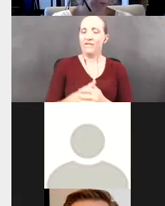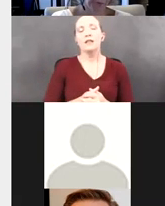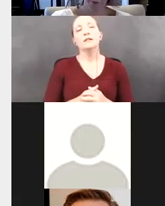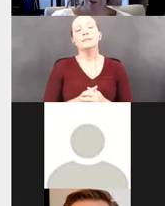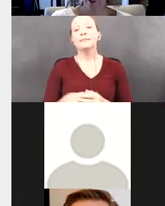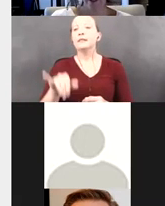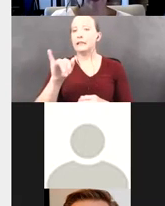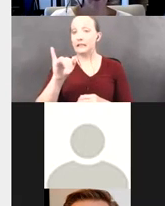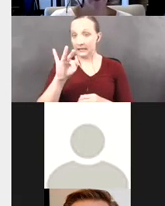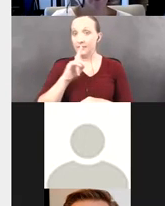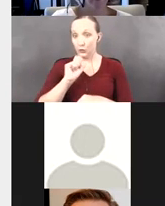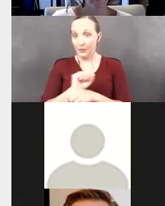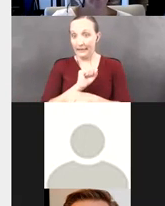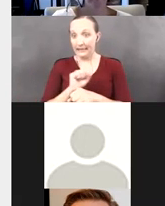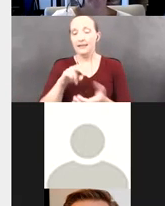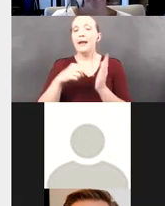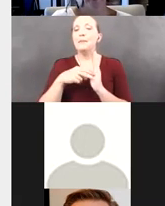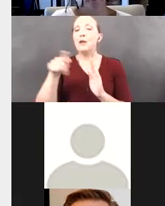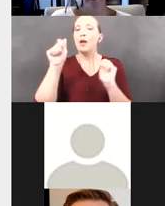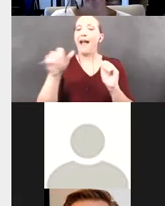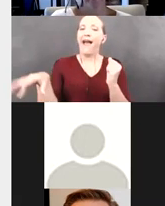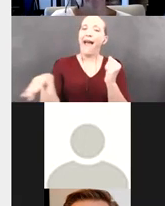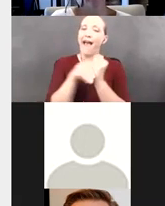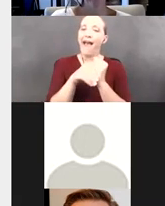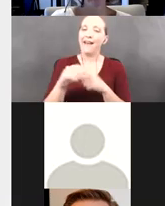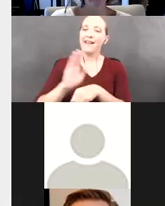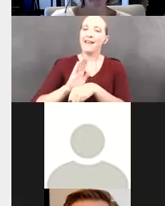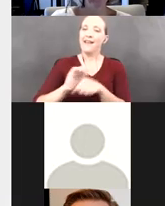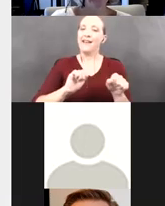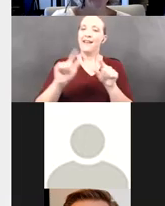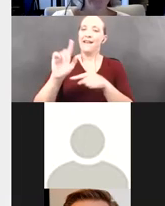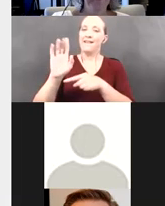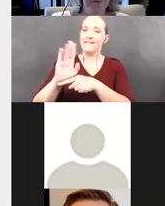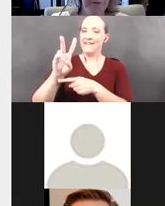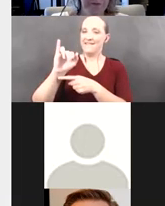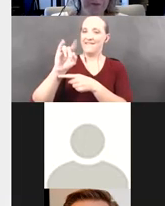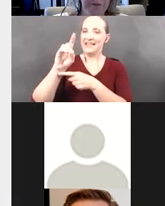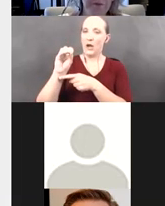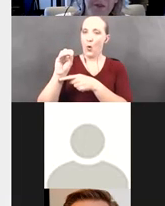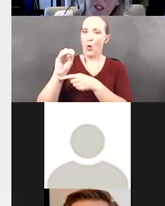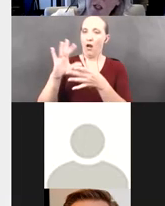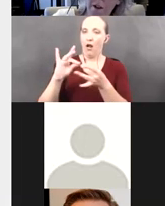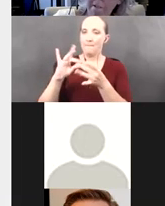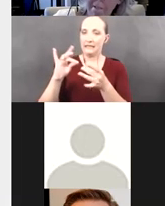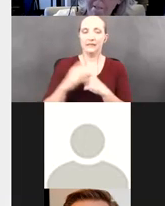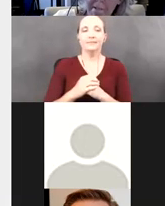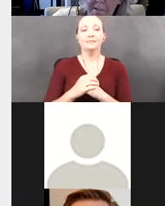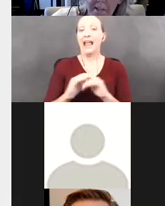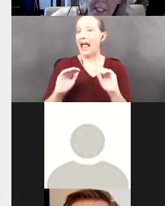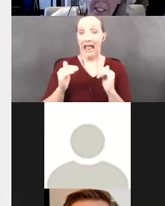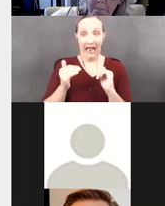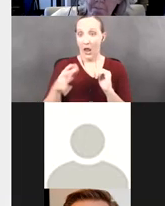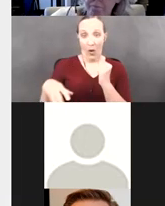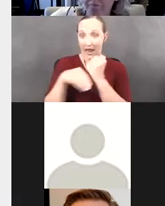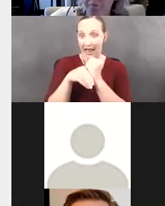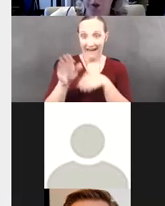your trabajo. child can Si es add el a caso, video su hijo comment puede to show the añadir un work comentario o he or video she para has demostrar done. el trabajo que han In hecho. order to do that,